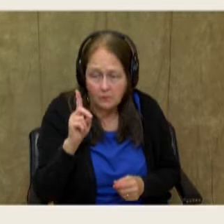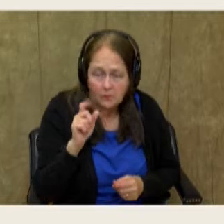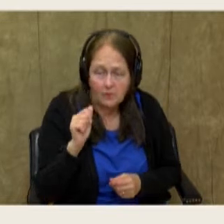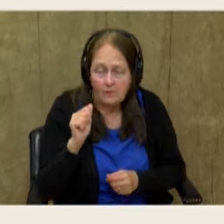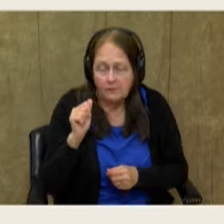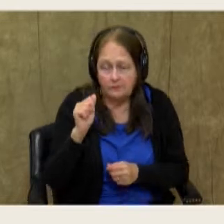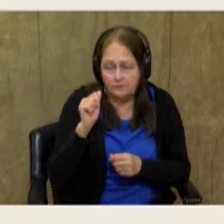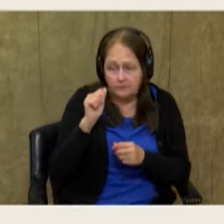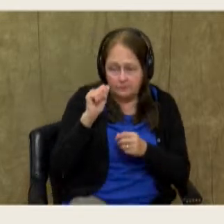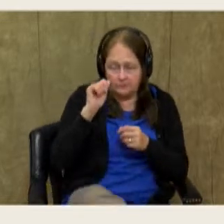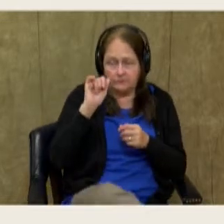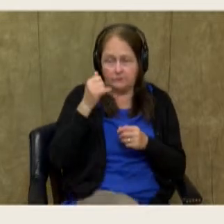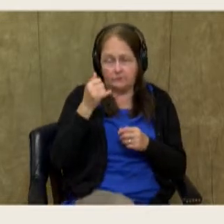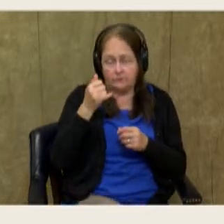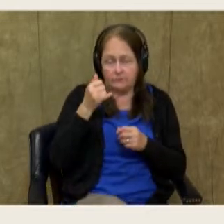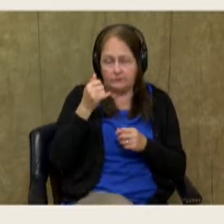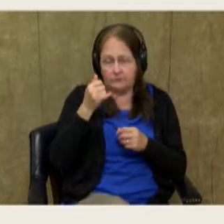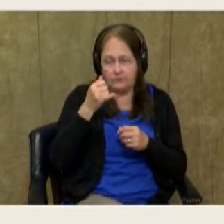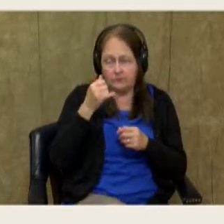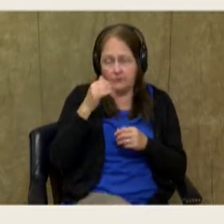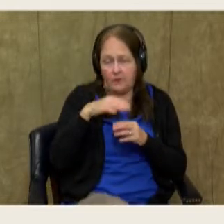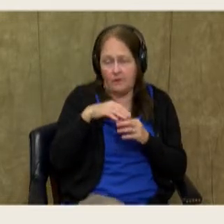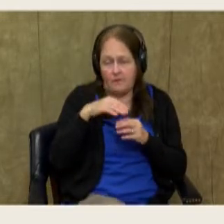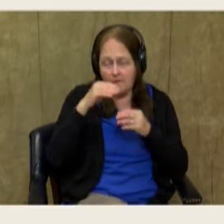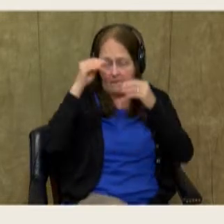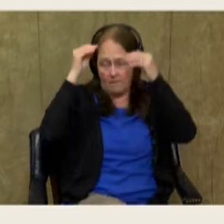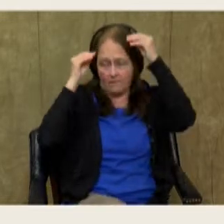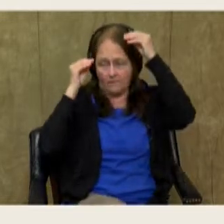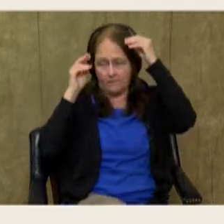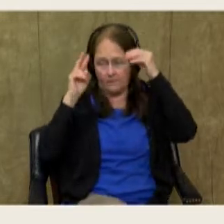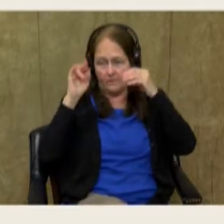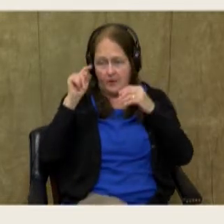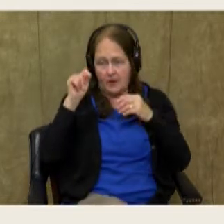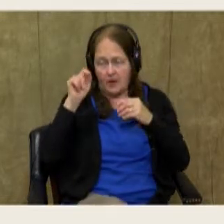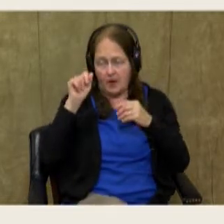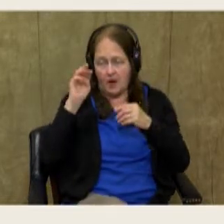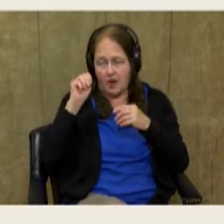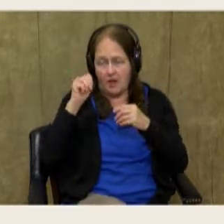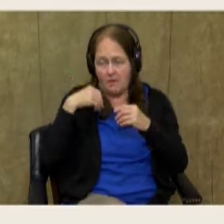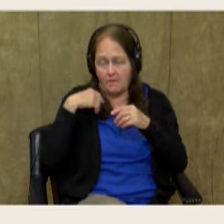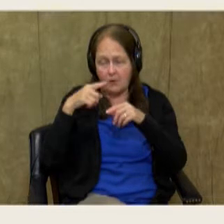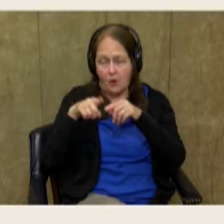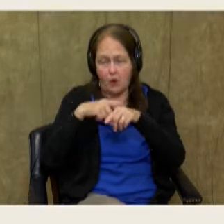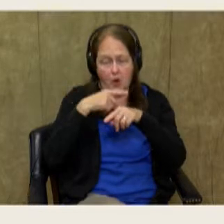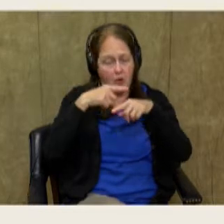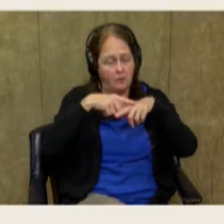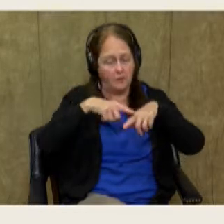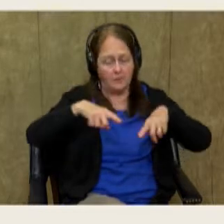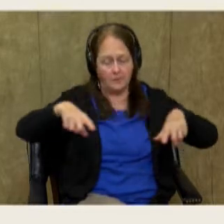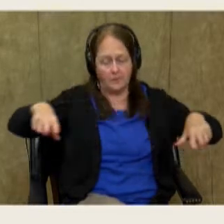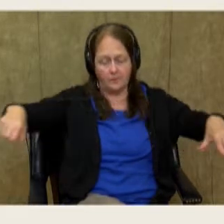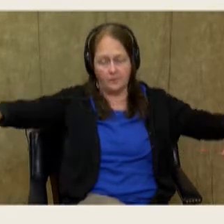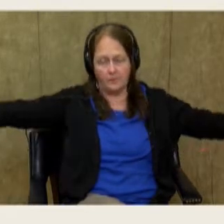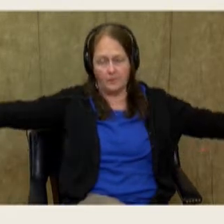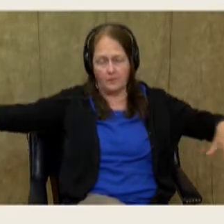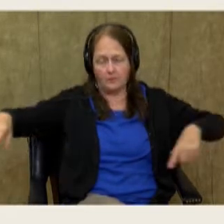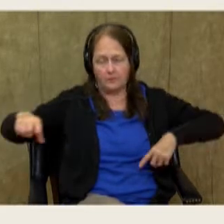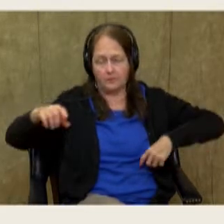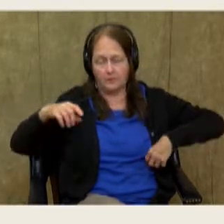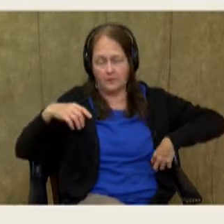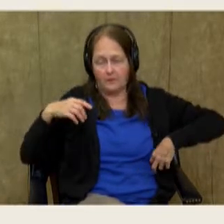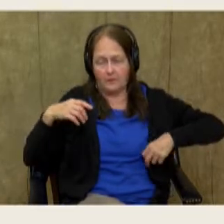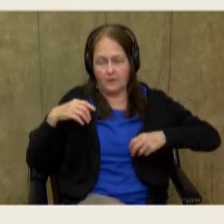one, the yellow one, there on the coast. And then Vietnam has a long coastline. Its capital is in the north,